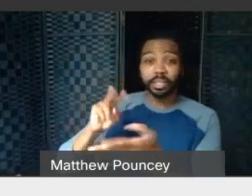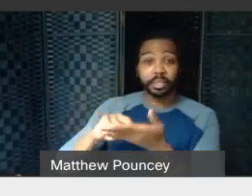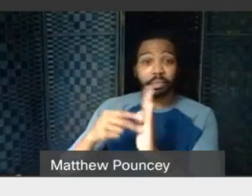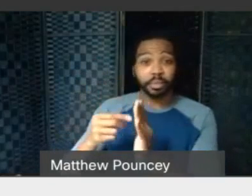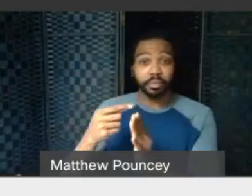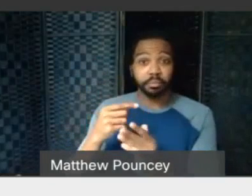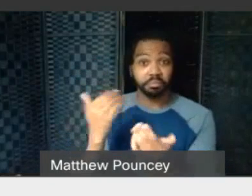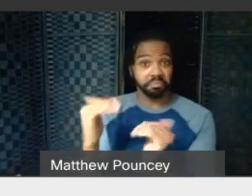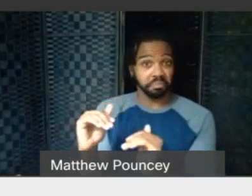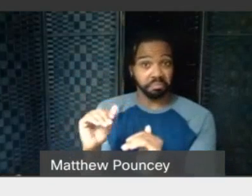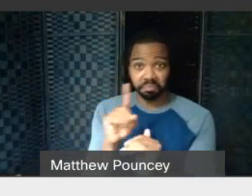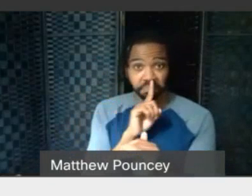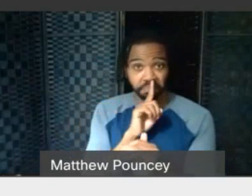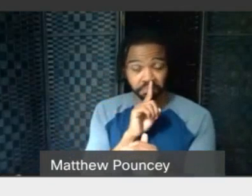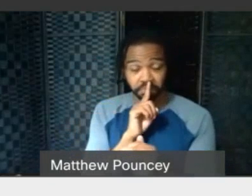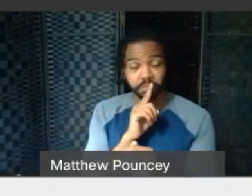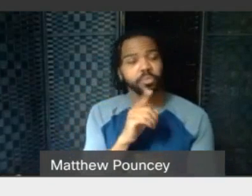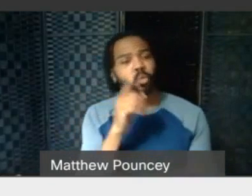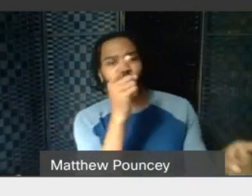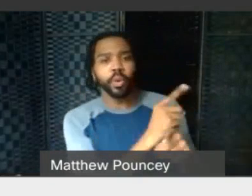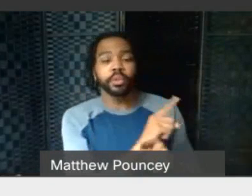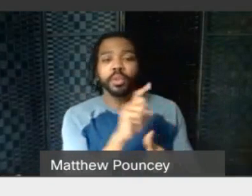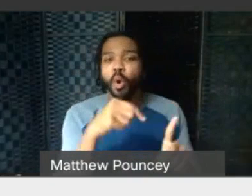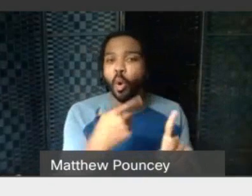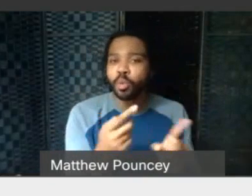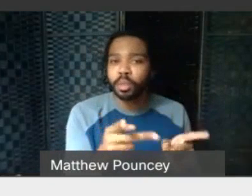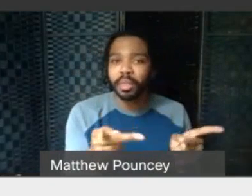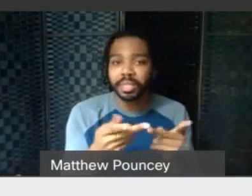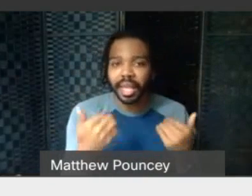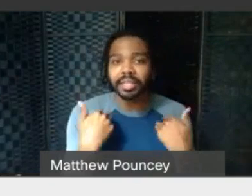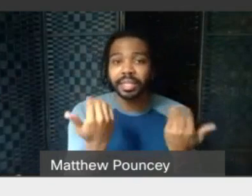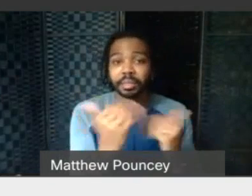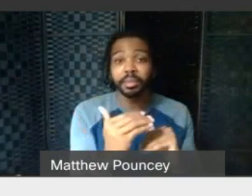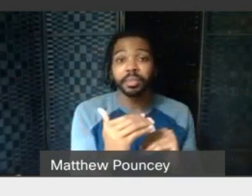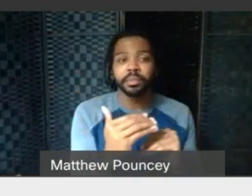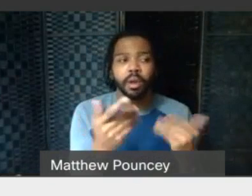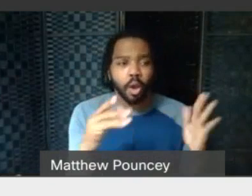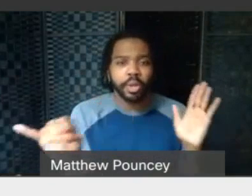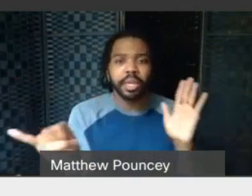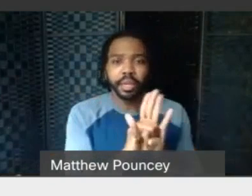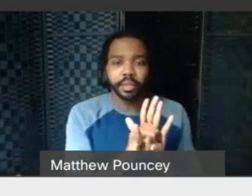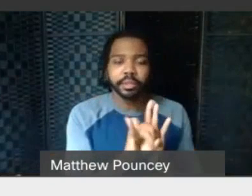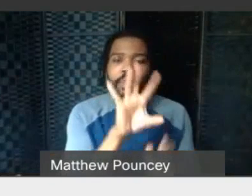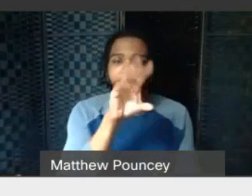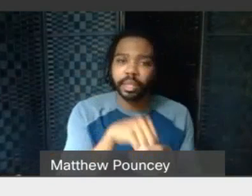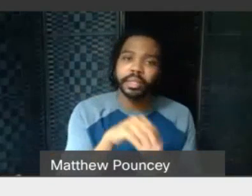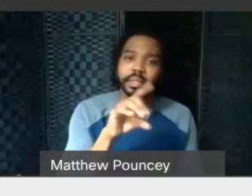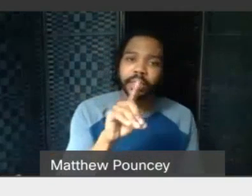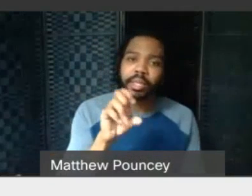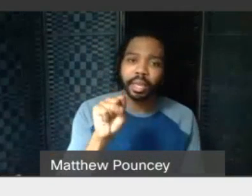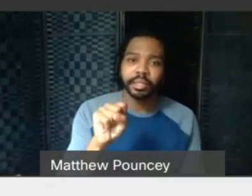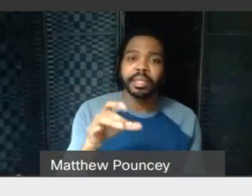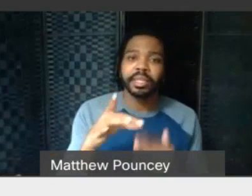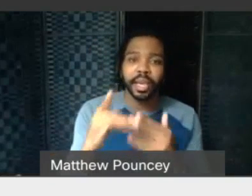The only place where the limitation was indicated was in the DDS guidance, which,